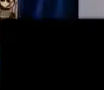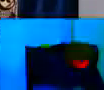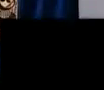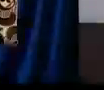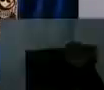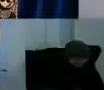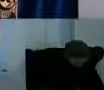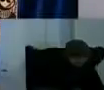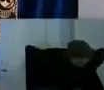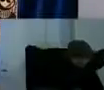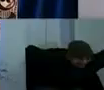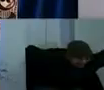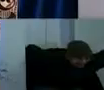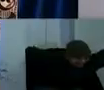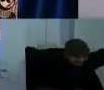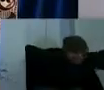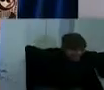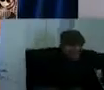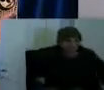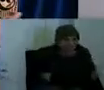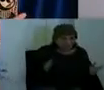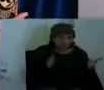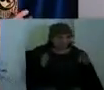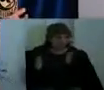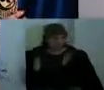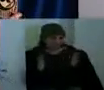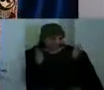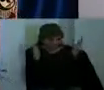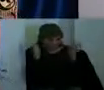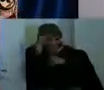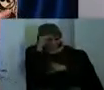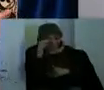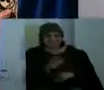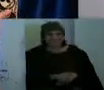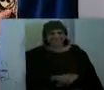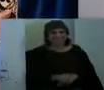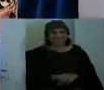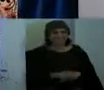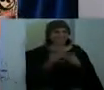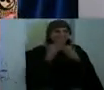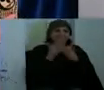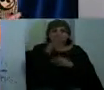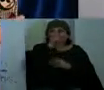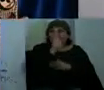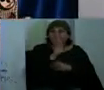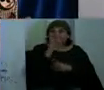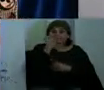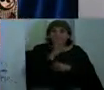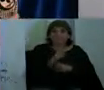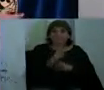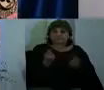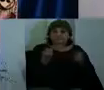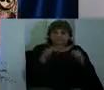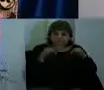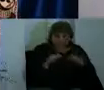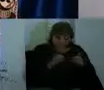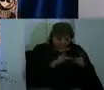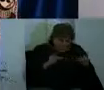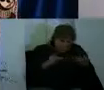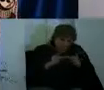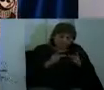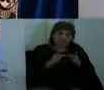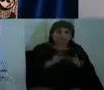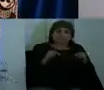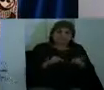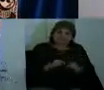would you pray with me this morning? God, thank you for this time we have to be in this place, in this house of worship, in this place where we